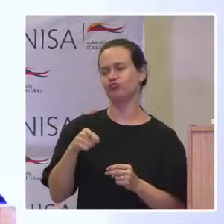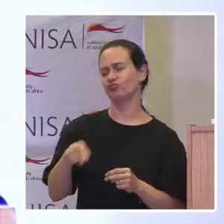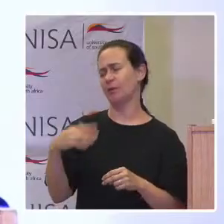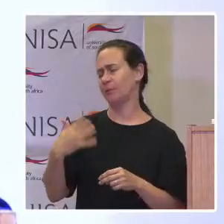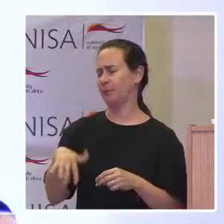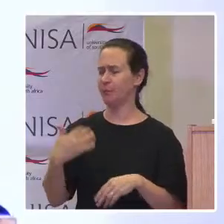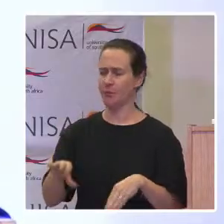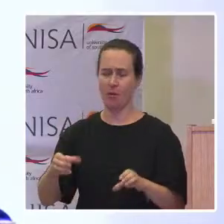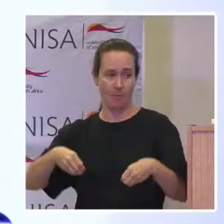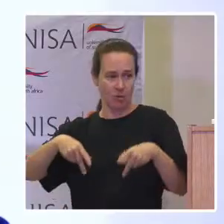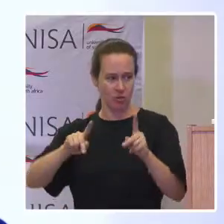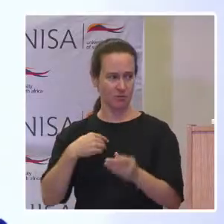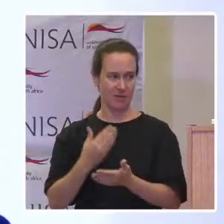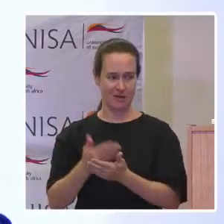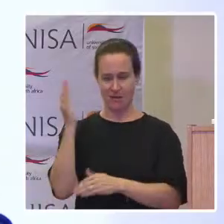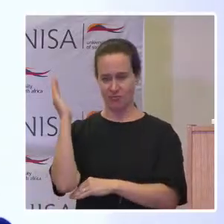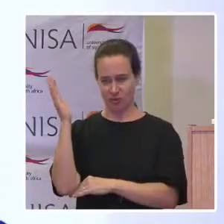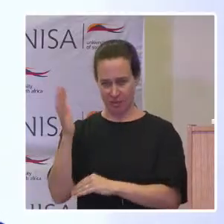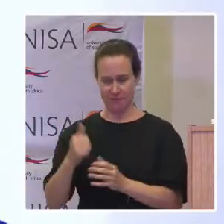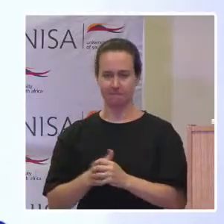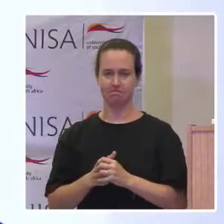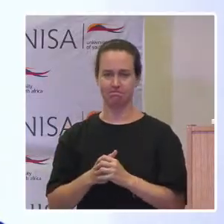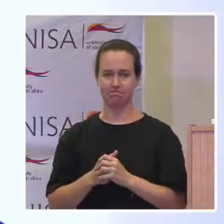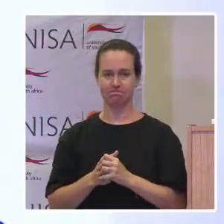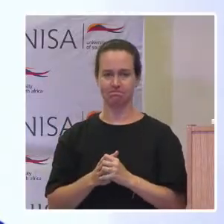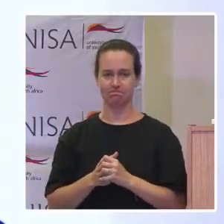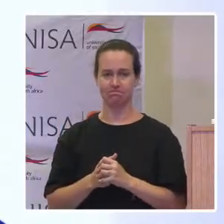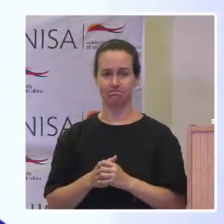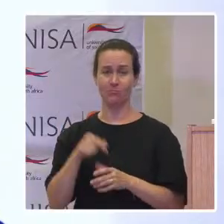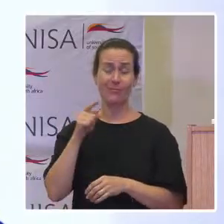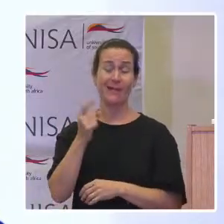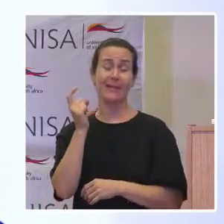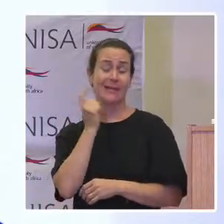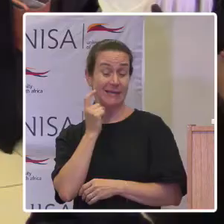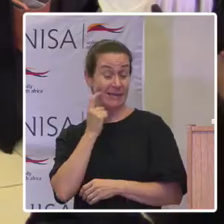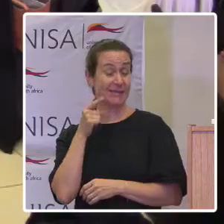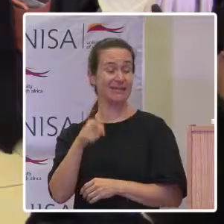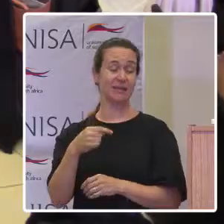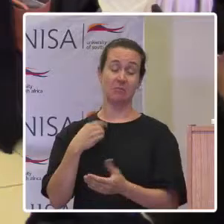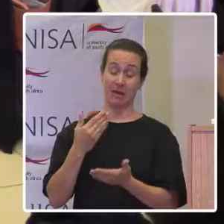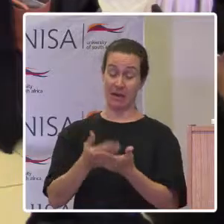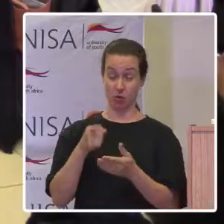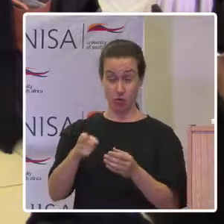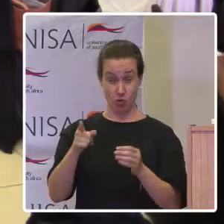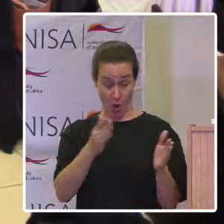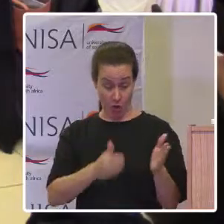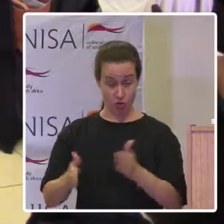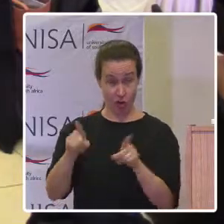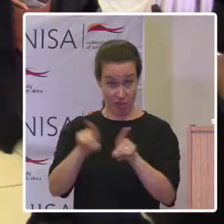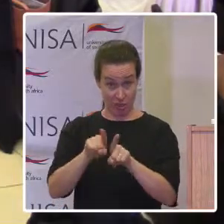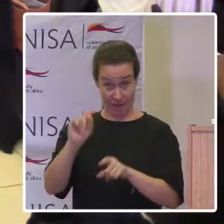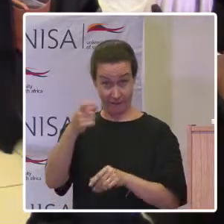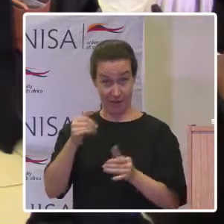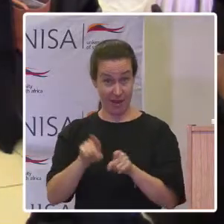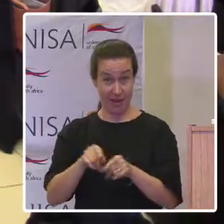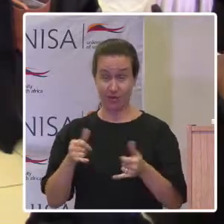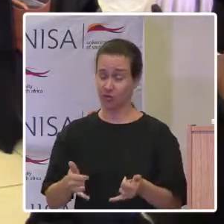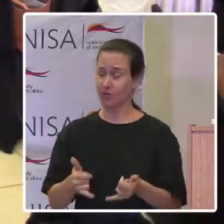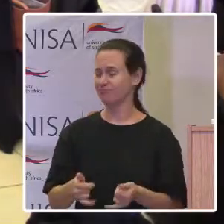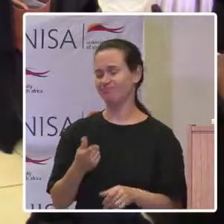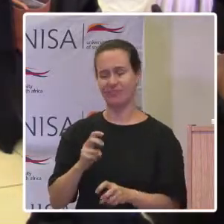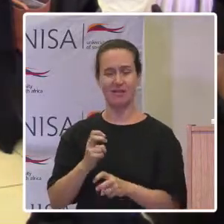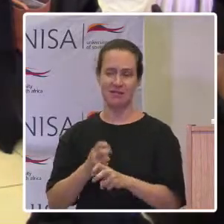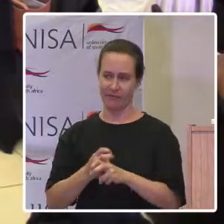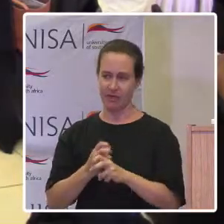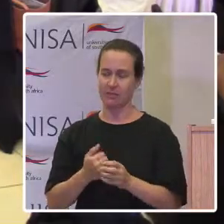incredible opportunity to present here. It's no easy feat to put an event of this magnitude together. It's important that